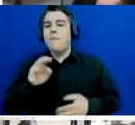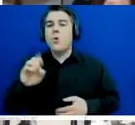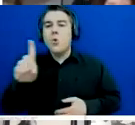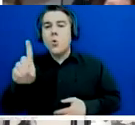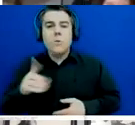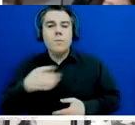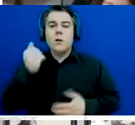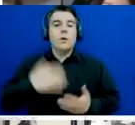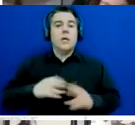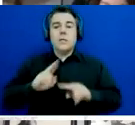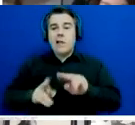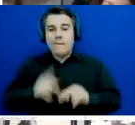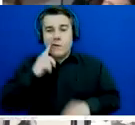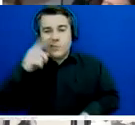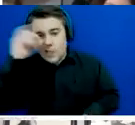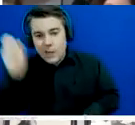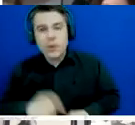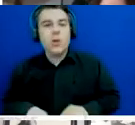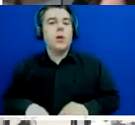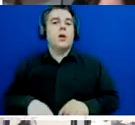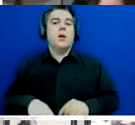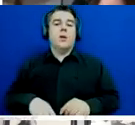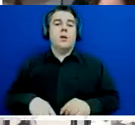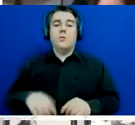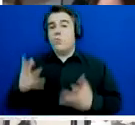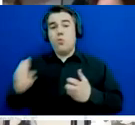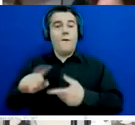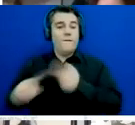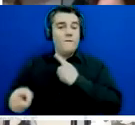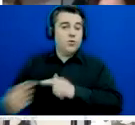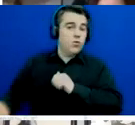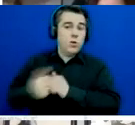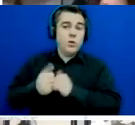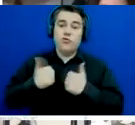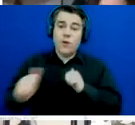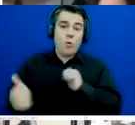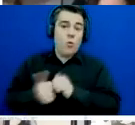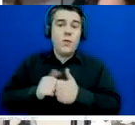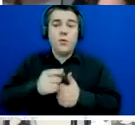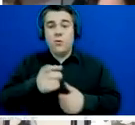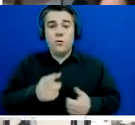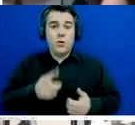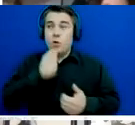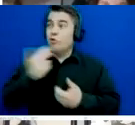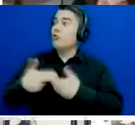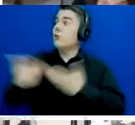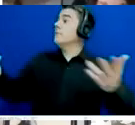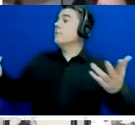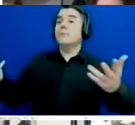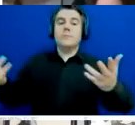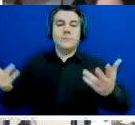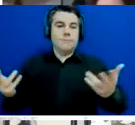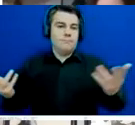summer, all those different things. And that you would love for your friends to kind of come do it with you or try it with you. Who's in? I mean, who's not